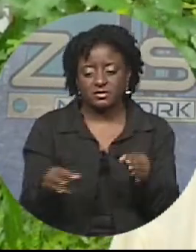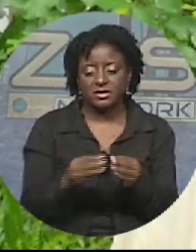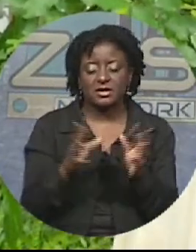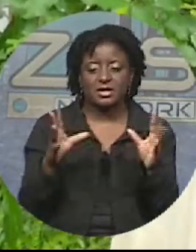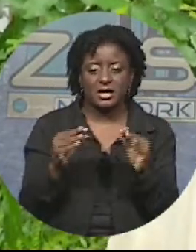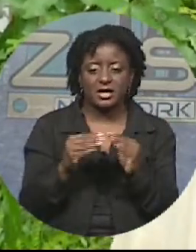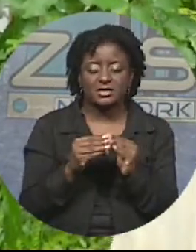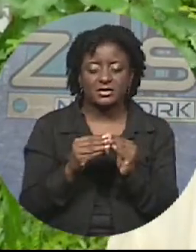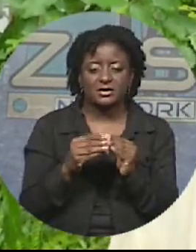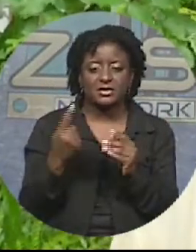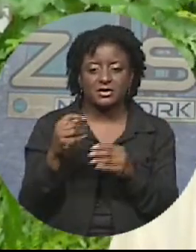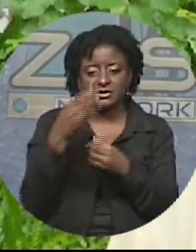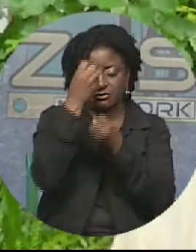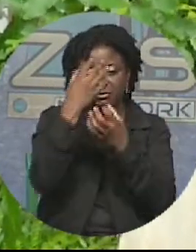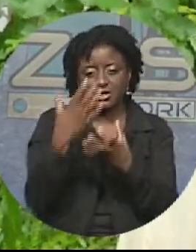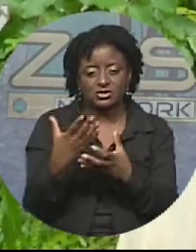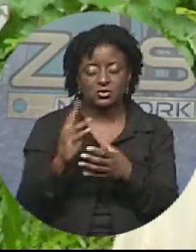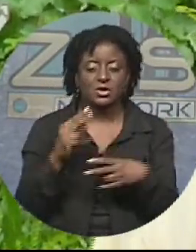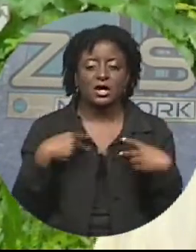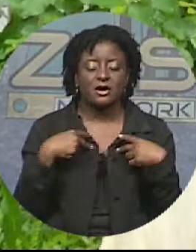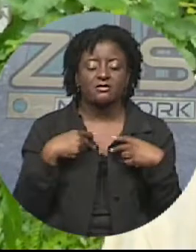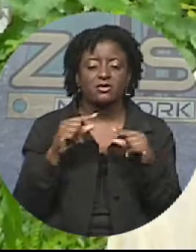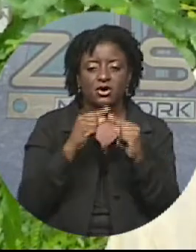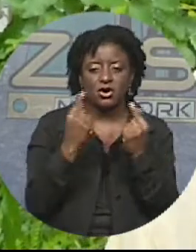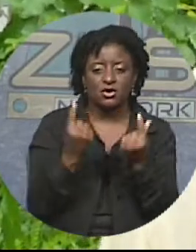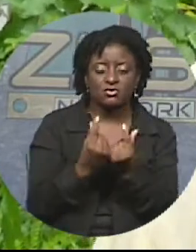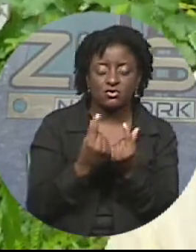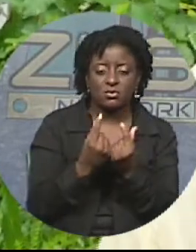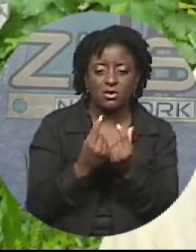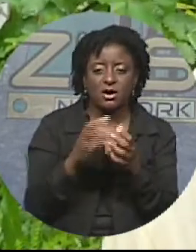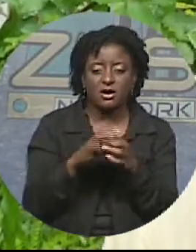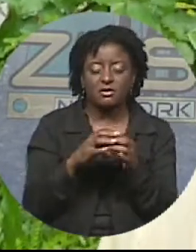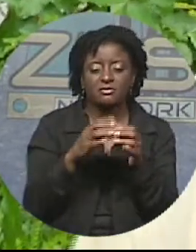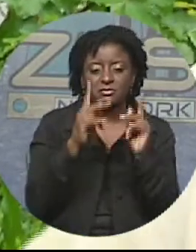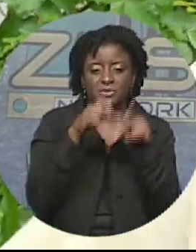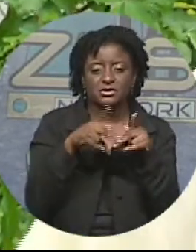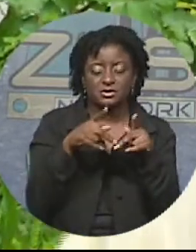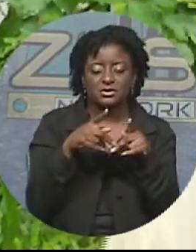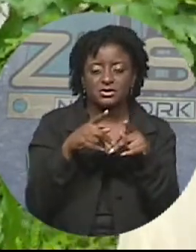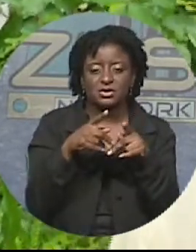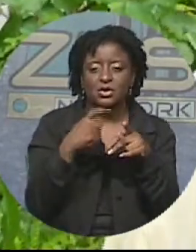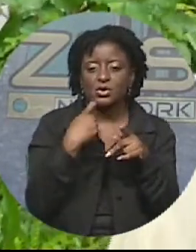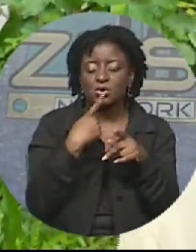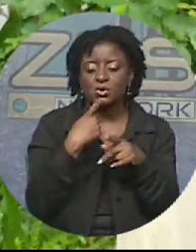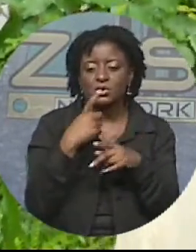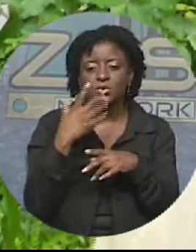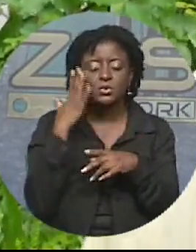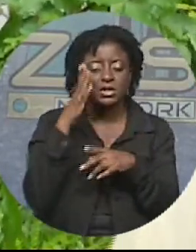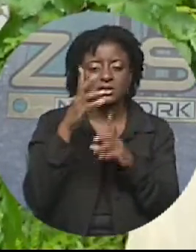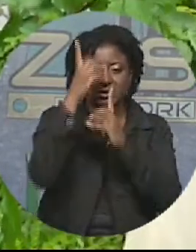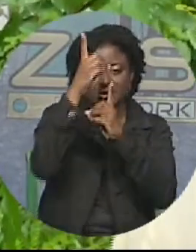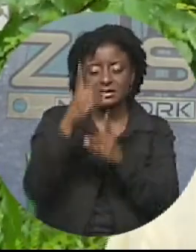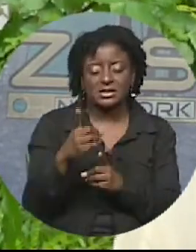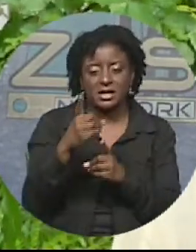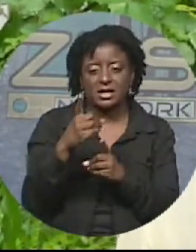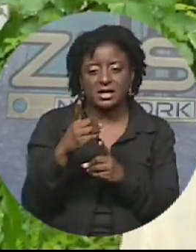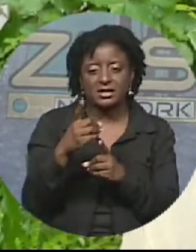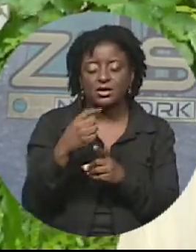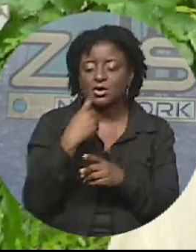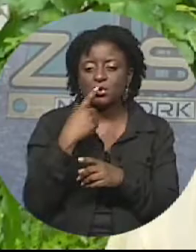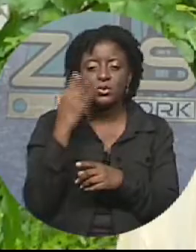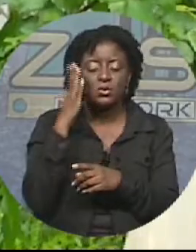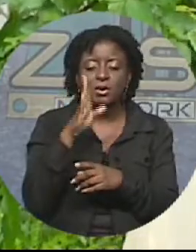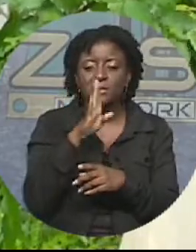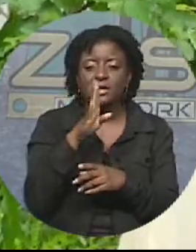of individuals who assisted on determining what elements they would use, along with what information we had to say who those